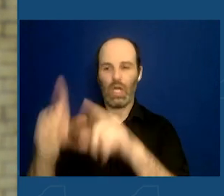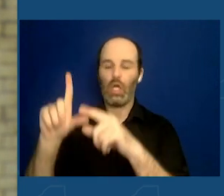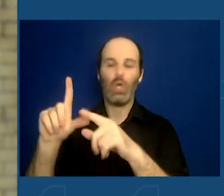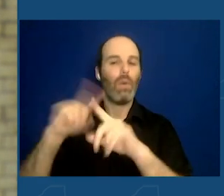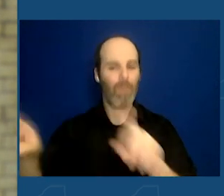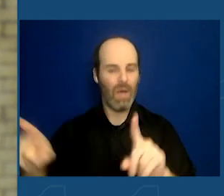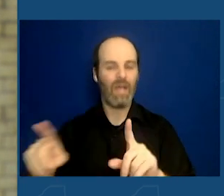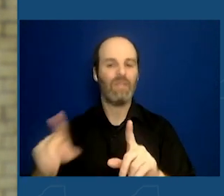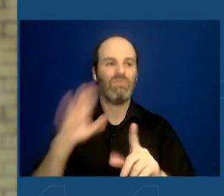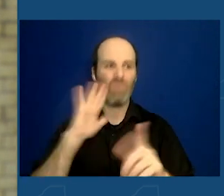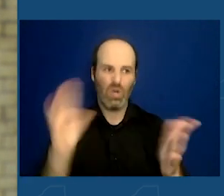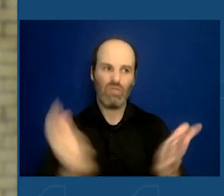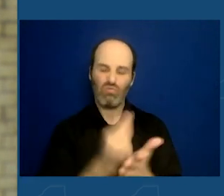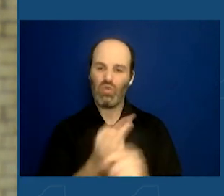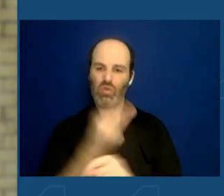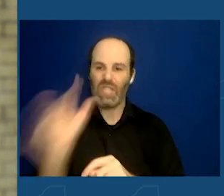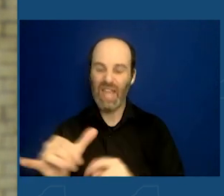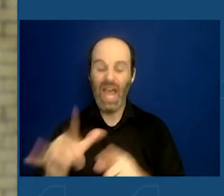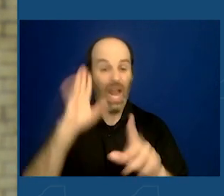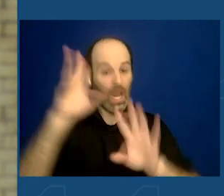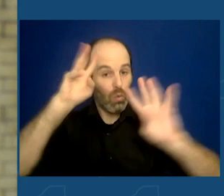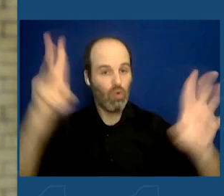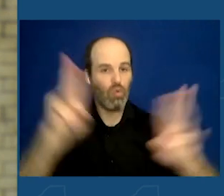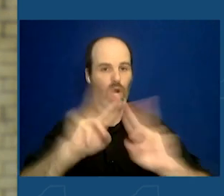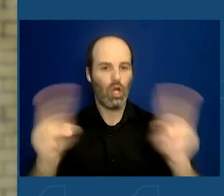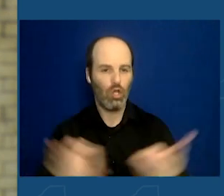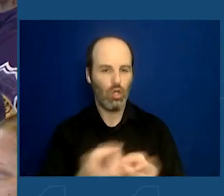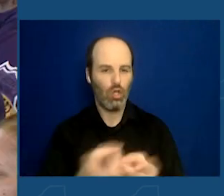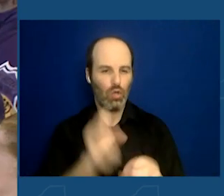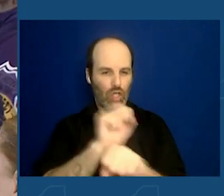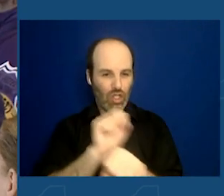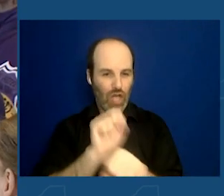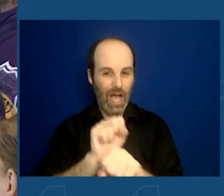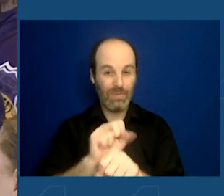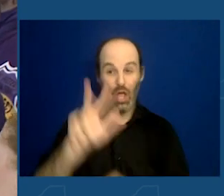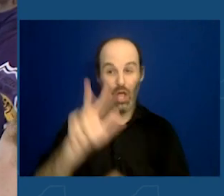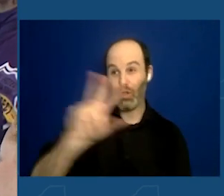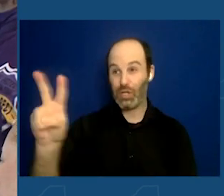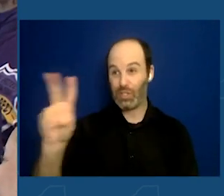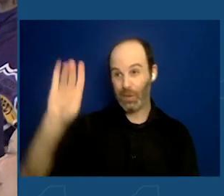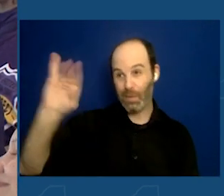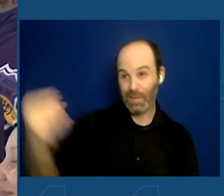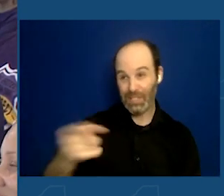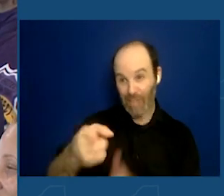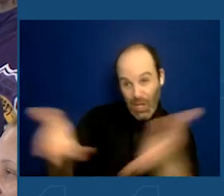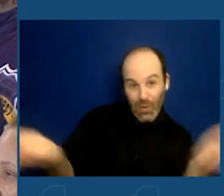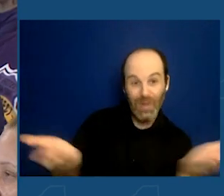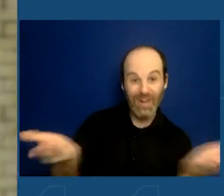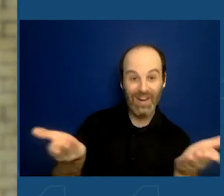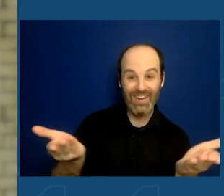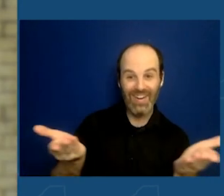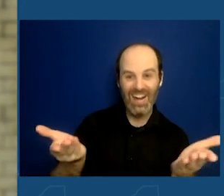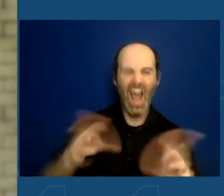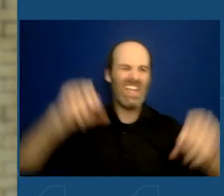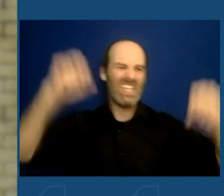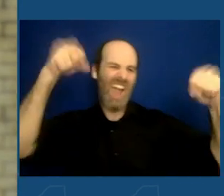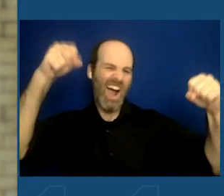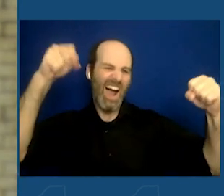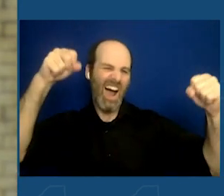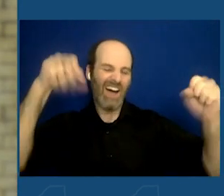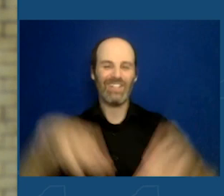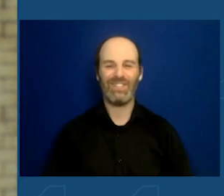important. We have a lot of 32 BJ members here. Is 32 BJ in the House? And when I talk to our